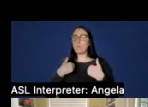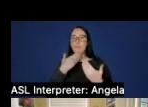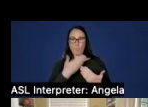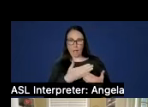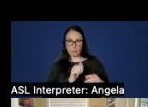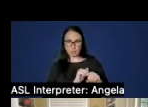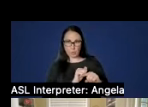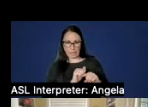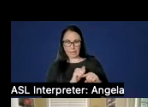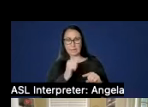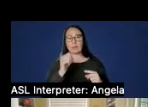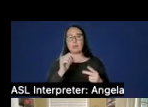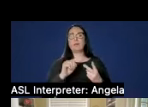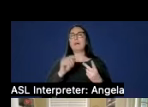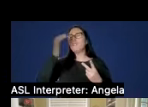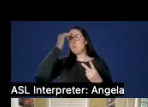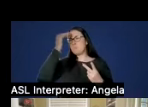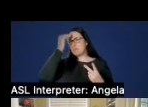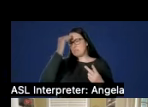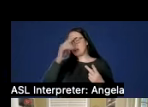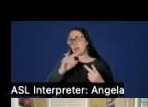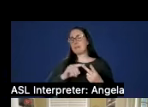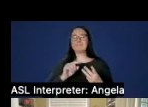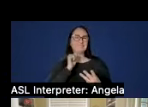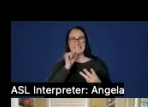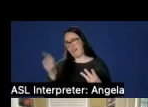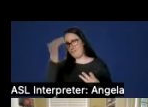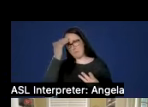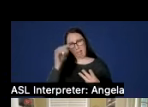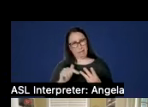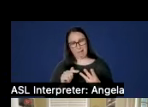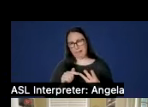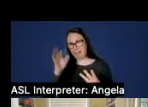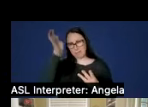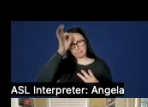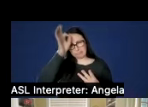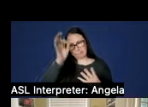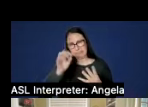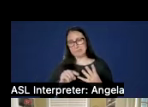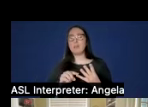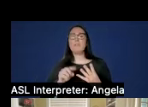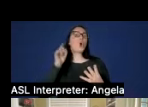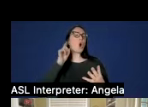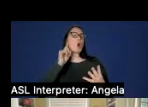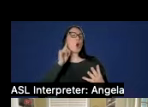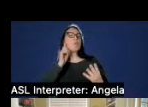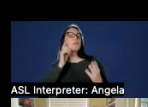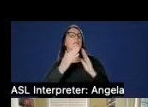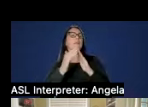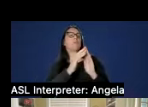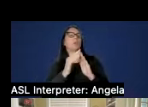familiar, not familiar. You've heard things in the community or on TV or had